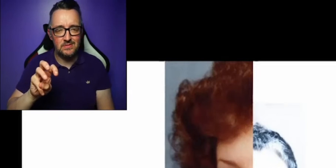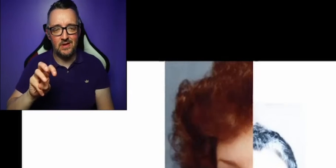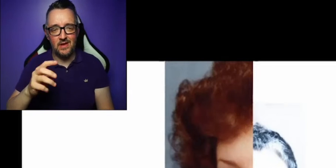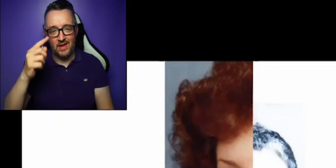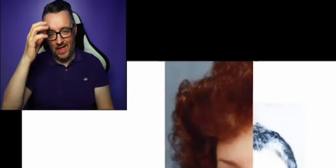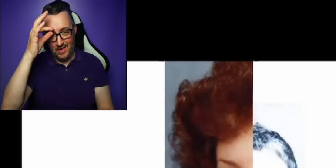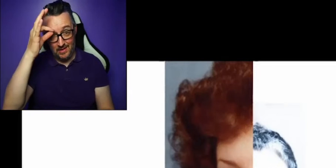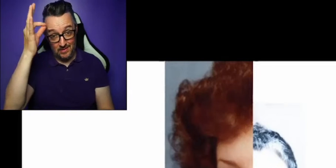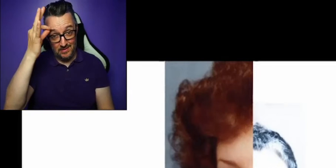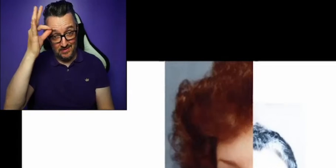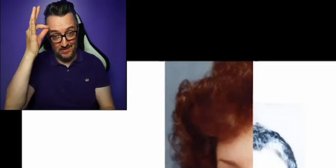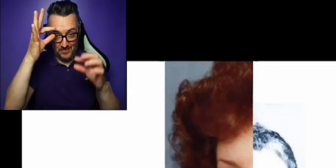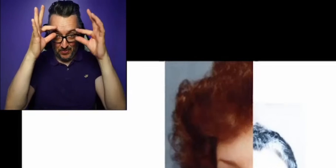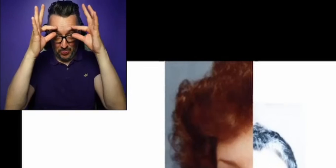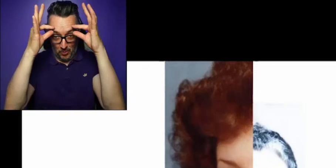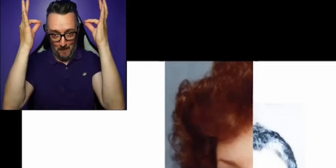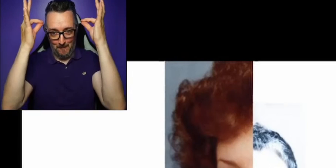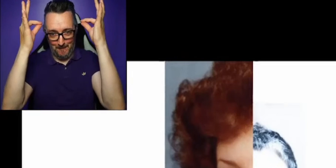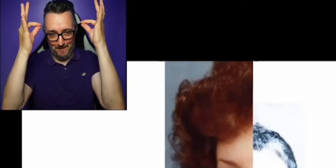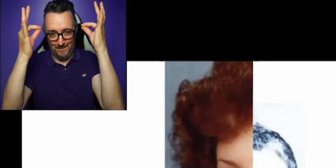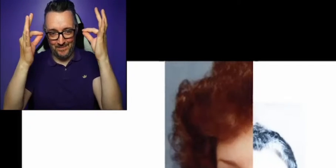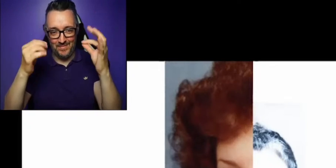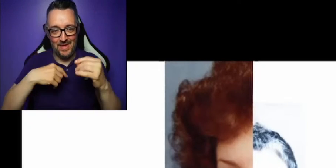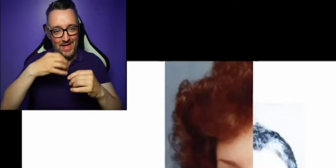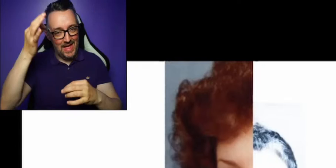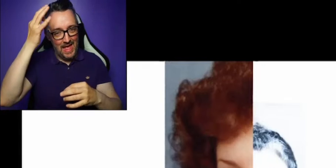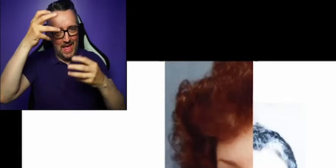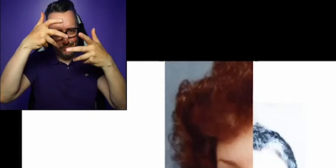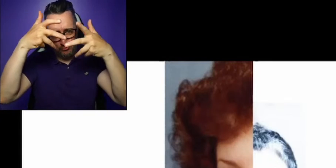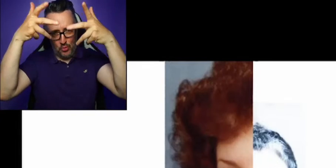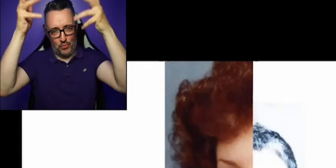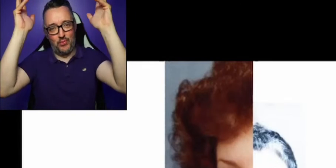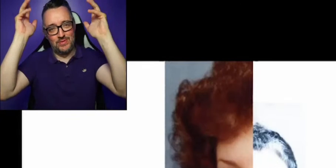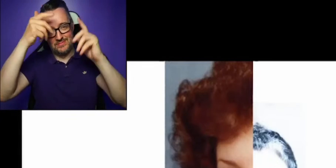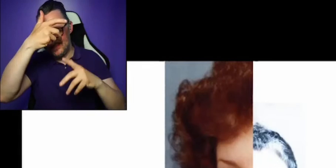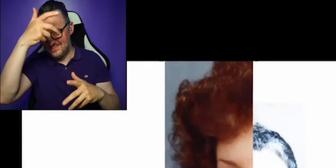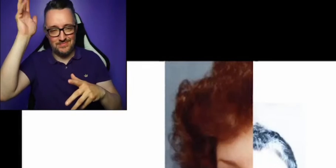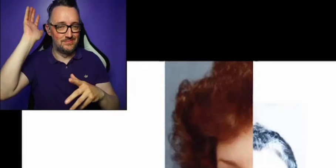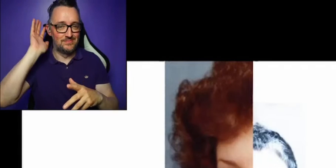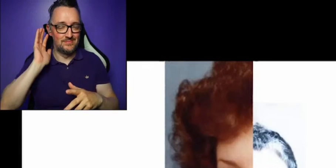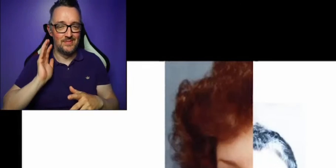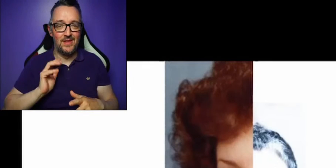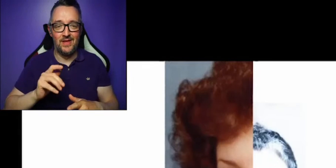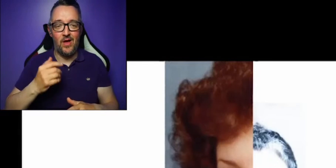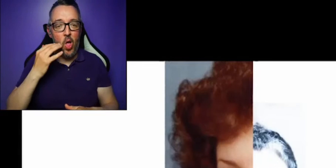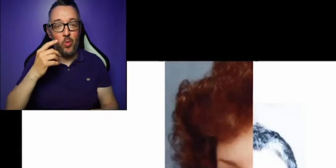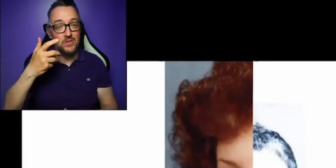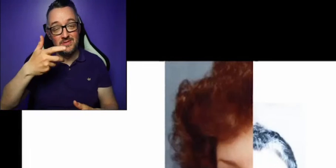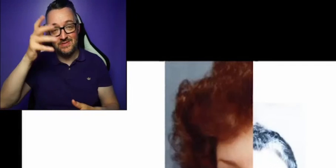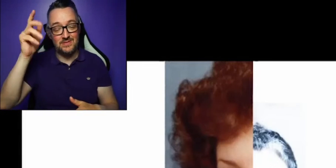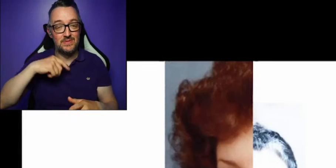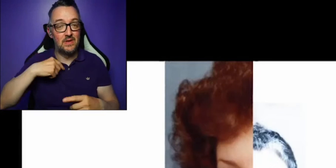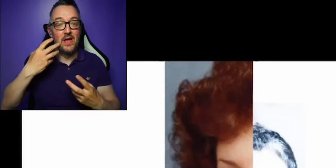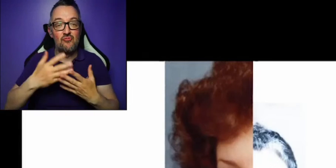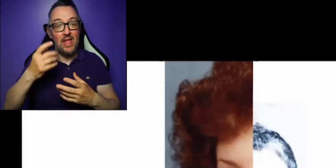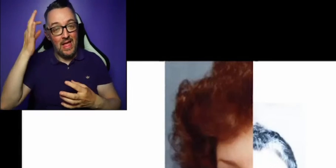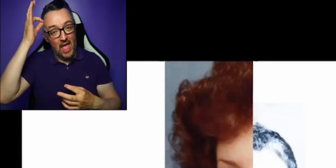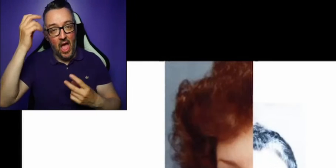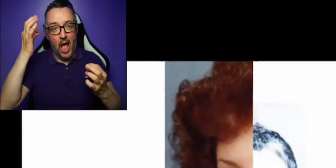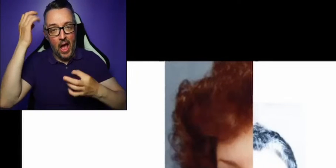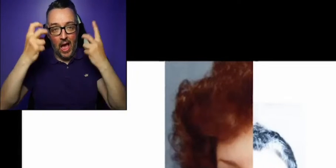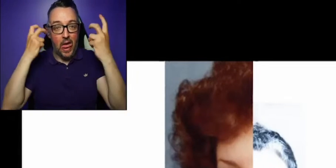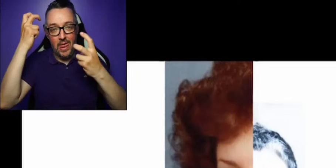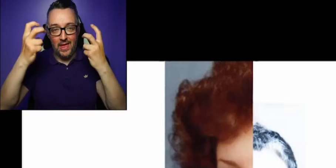very plucked eyebrows and, you know, my Farrah Fawcett flick, which always used to go crinkly because I had such curly